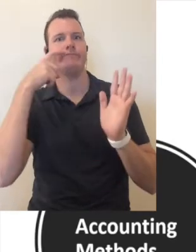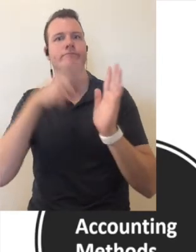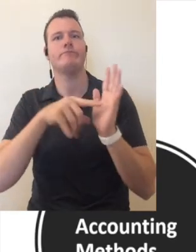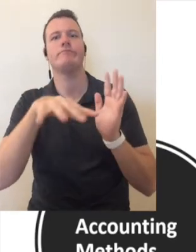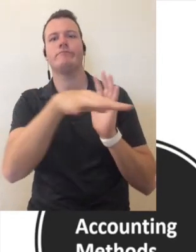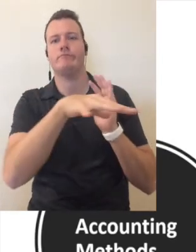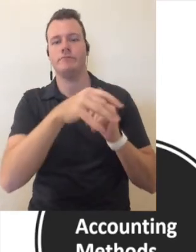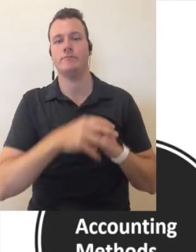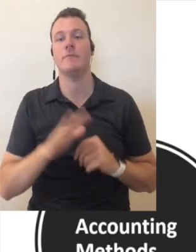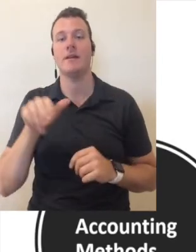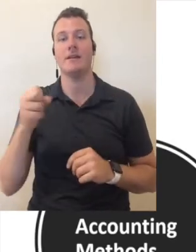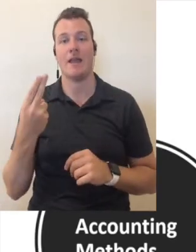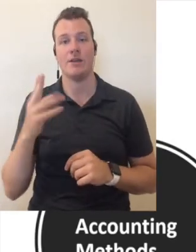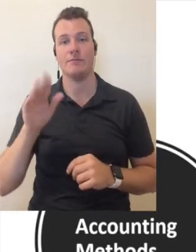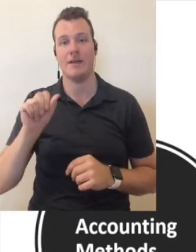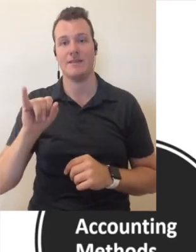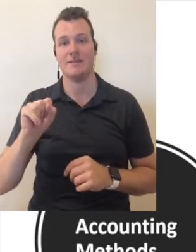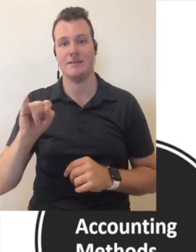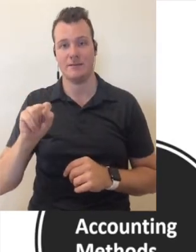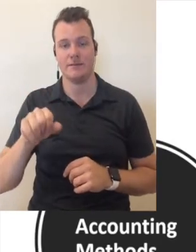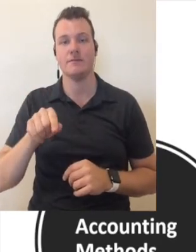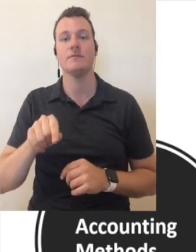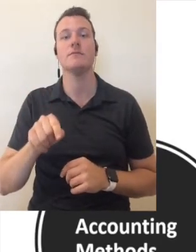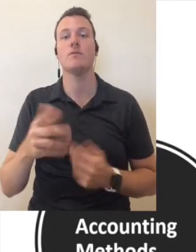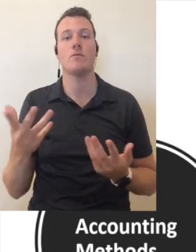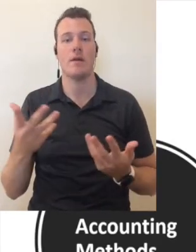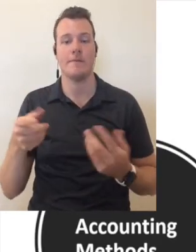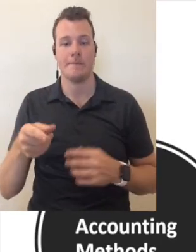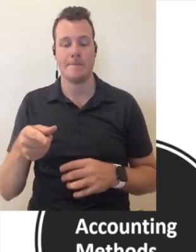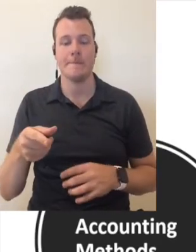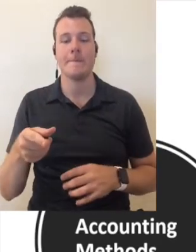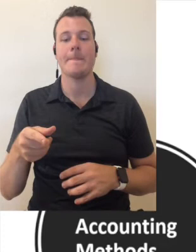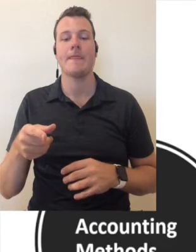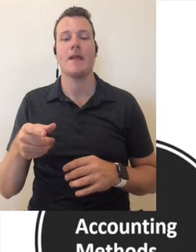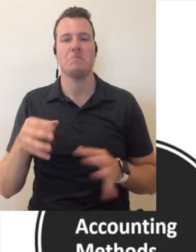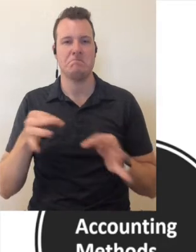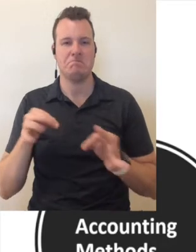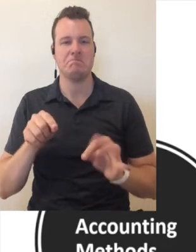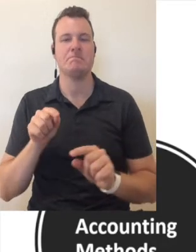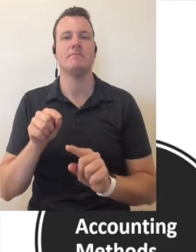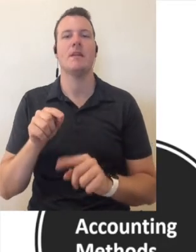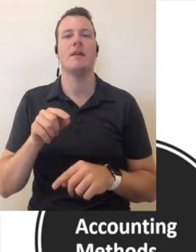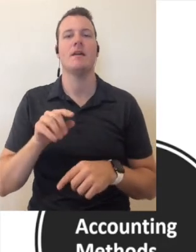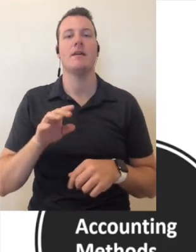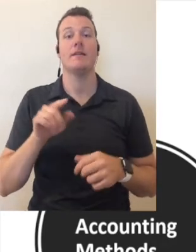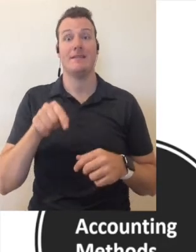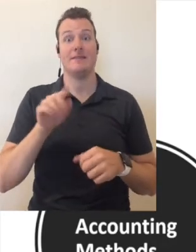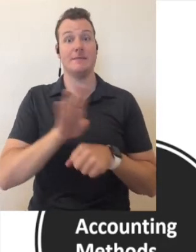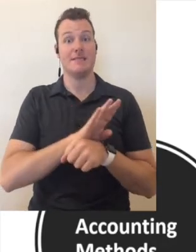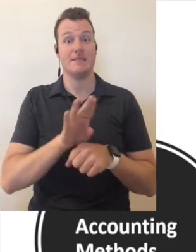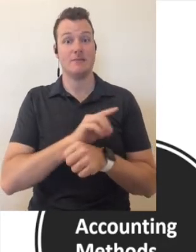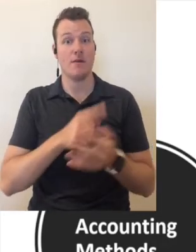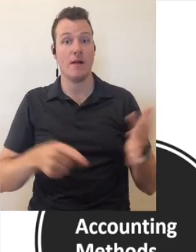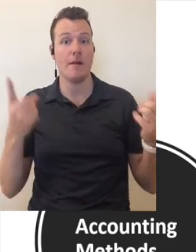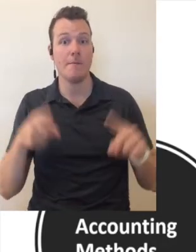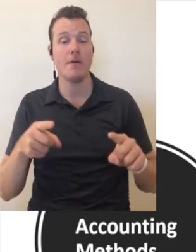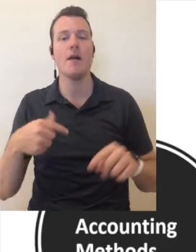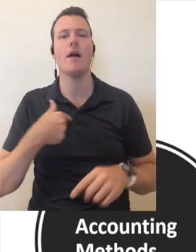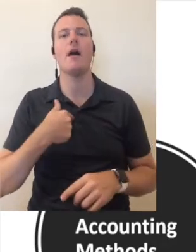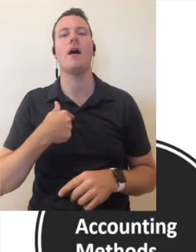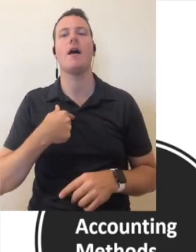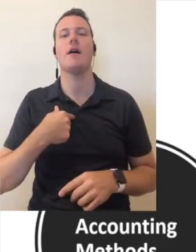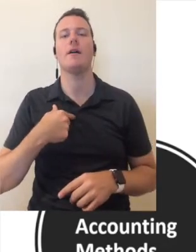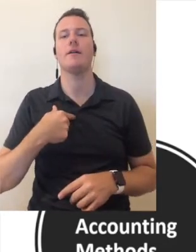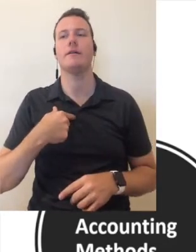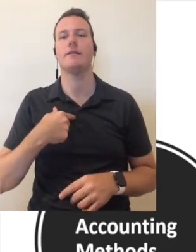I see a lot of this. The cash basis is essentially this. So in this practice, what has happened is